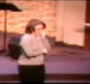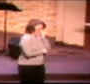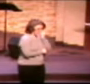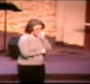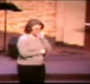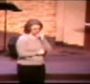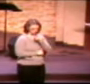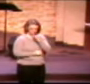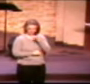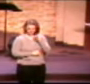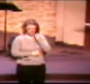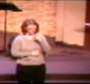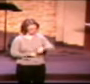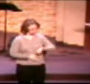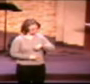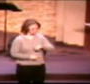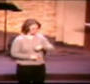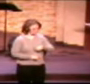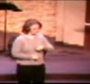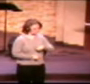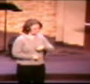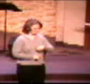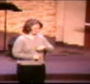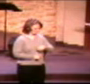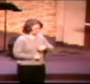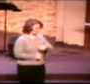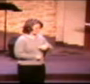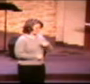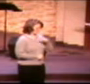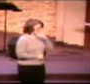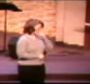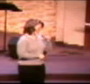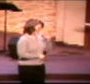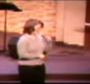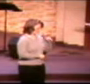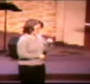proud, to not be arrogant or rude,